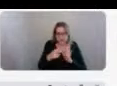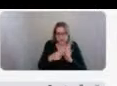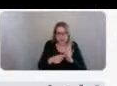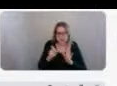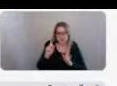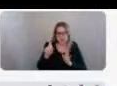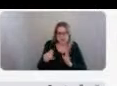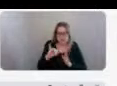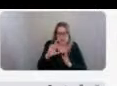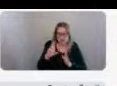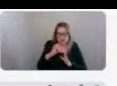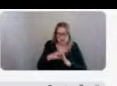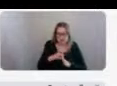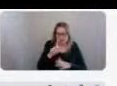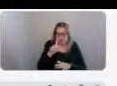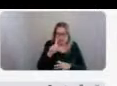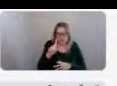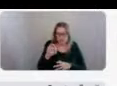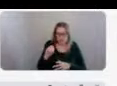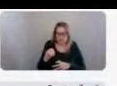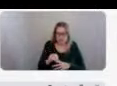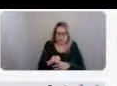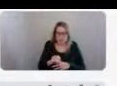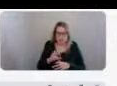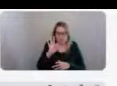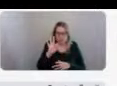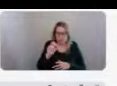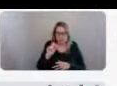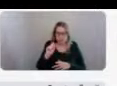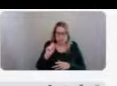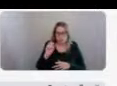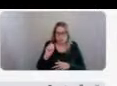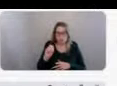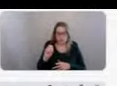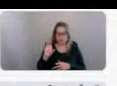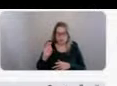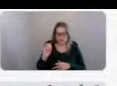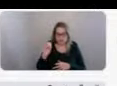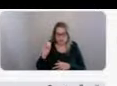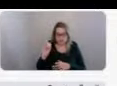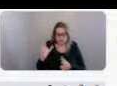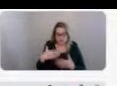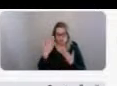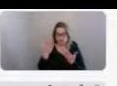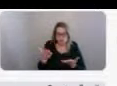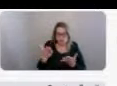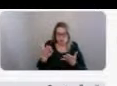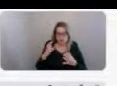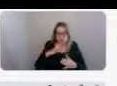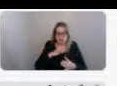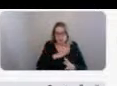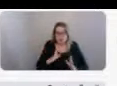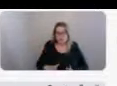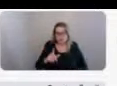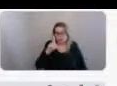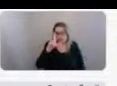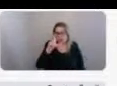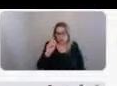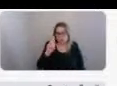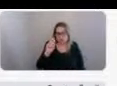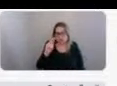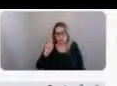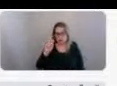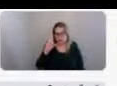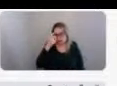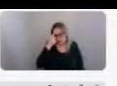to go back to ld test map version 9.0 as proposed by commissioner lerner thank you so